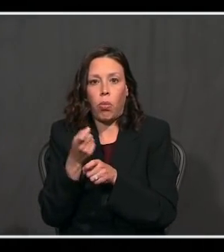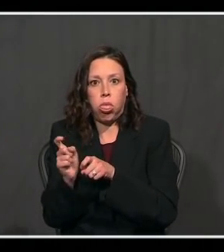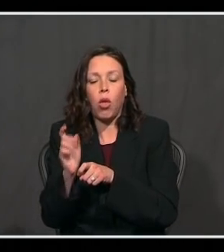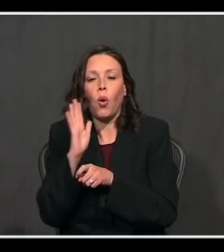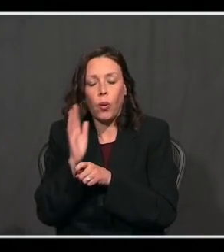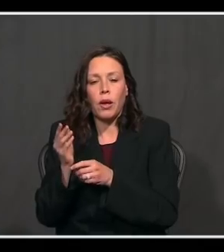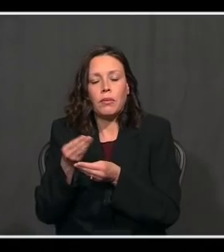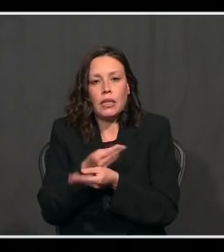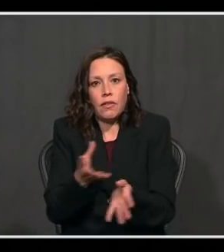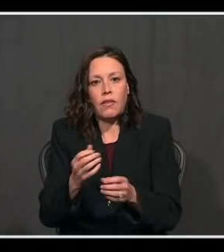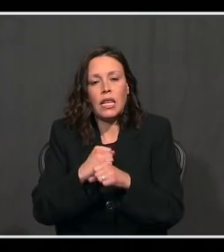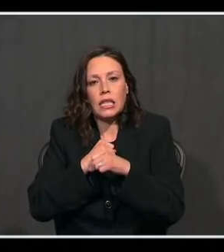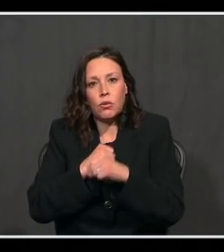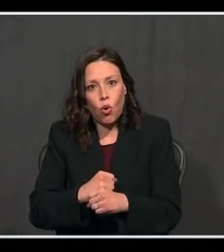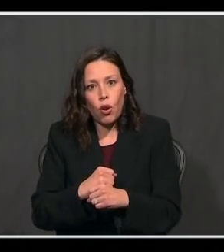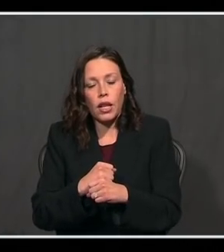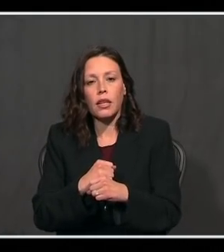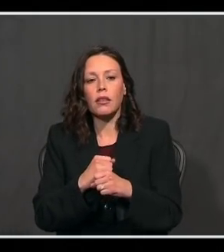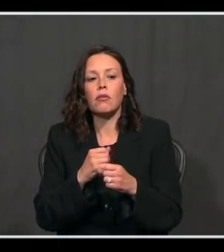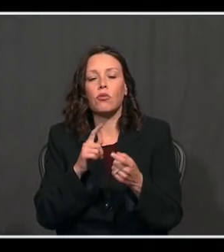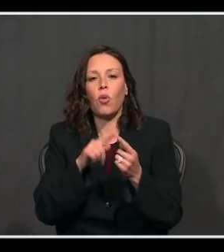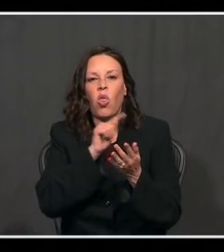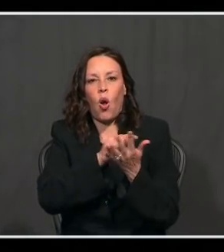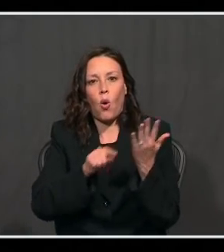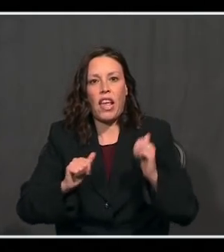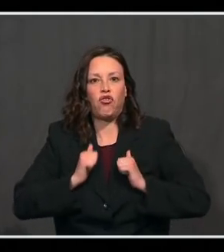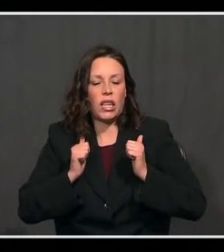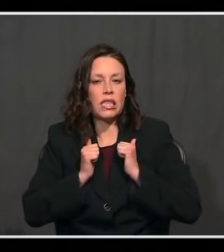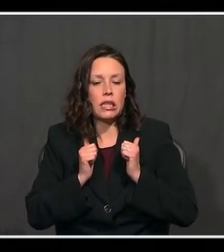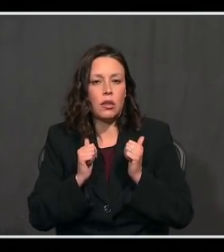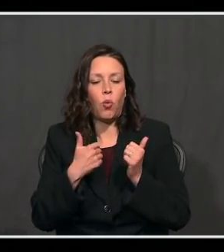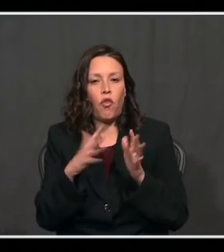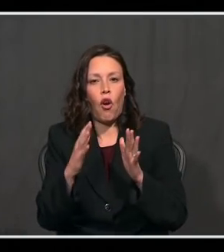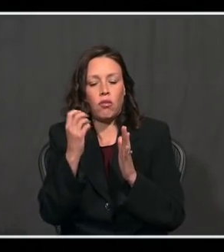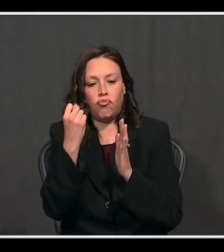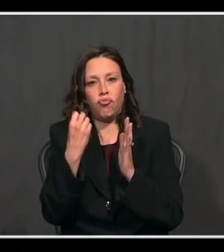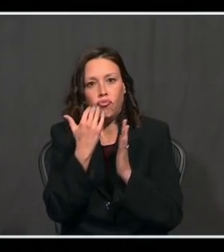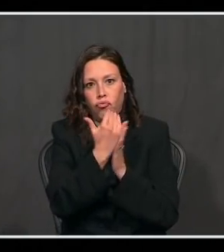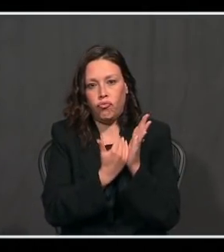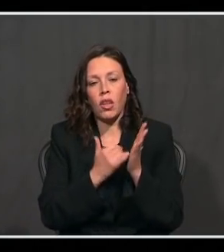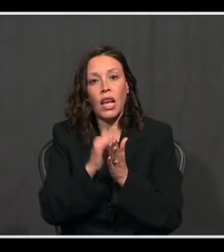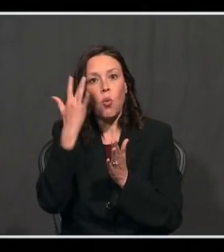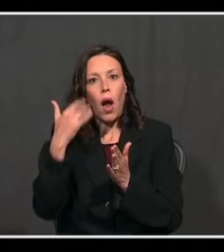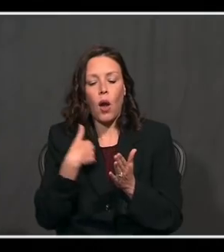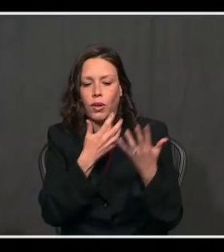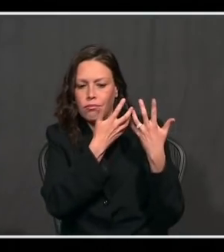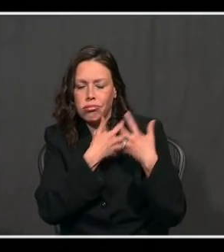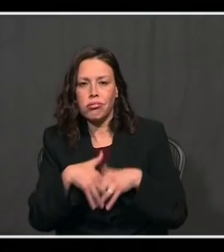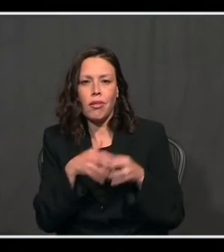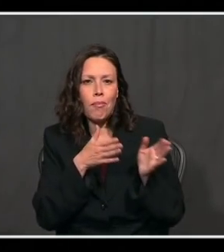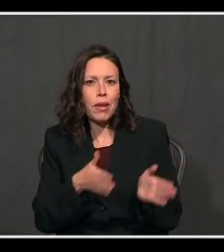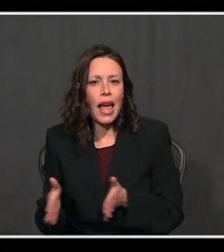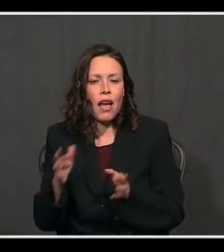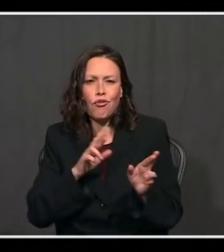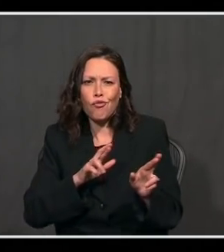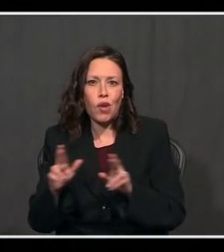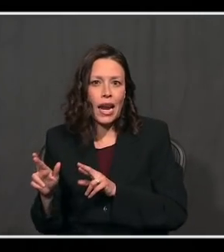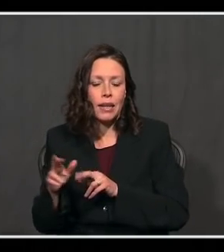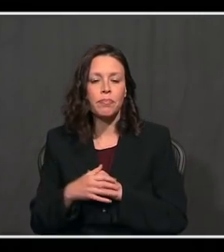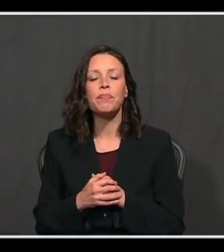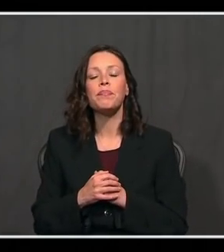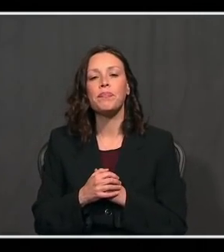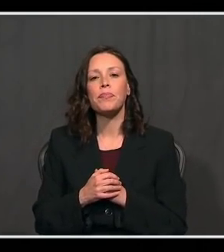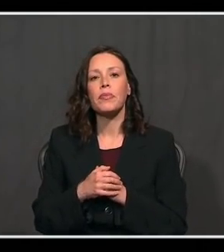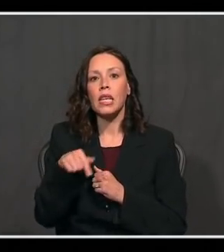delivered securely to the locations that we said. Right? This is why we put this all together. It will be